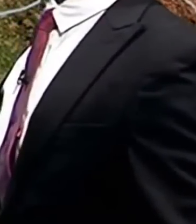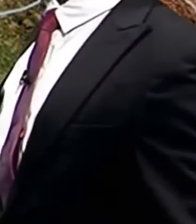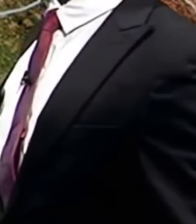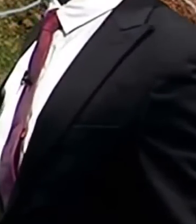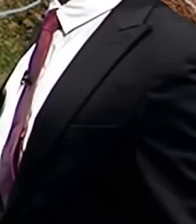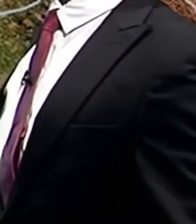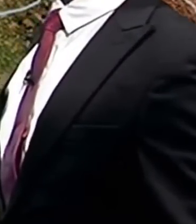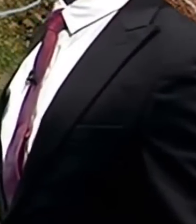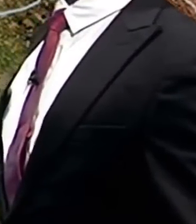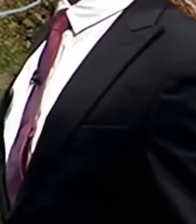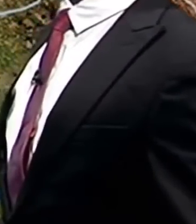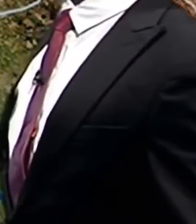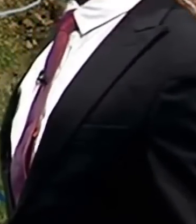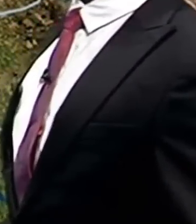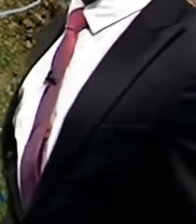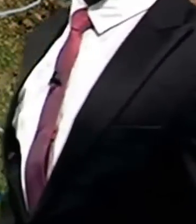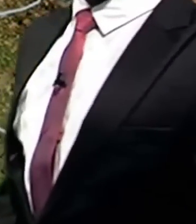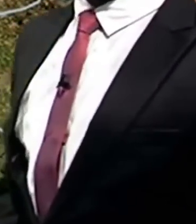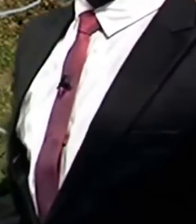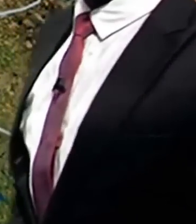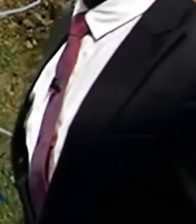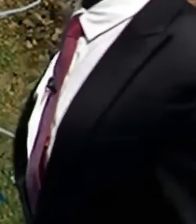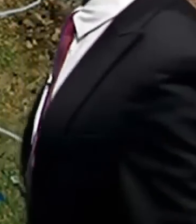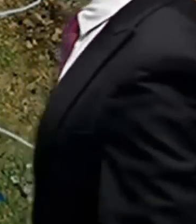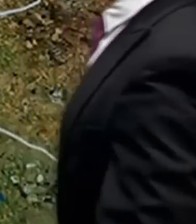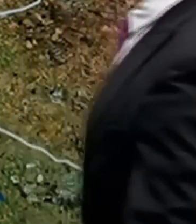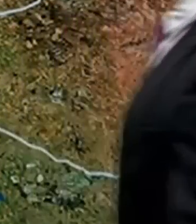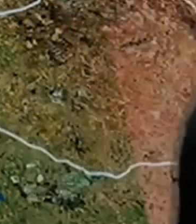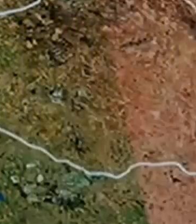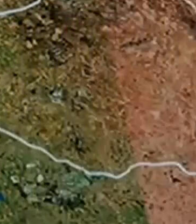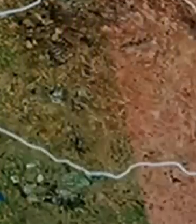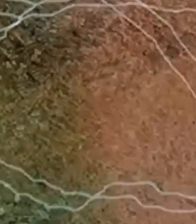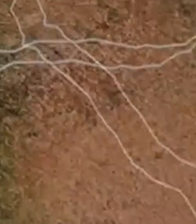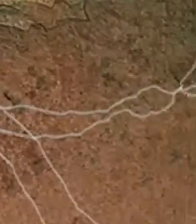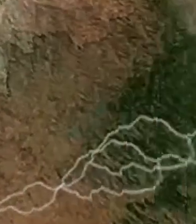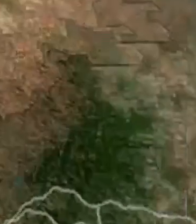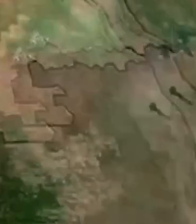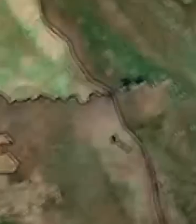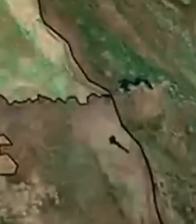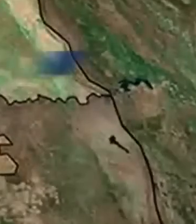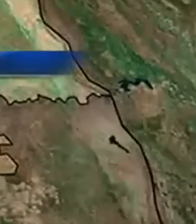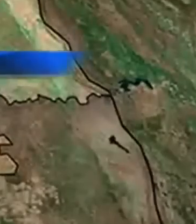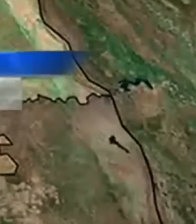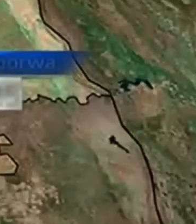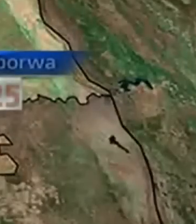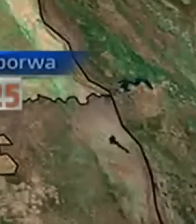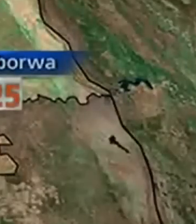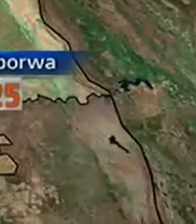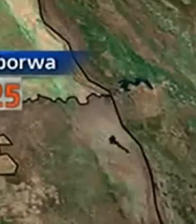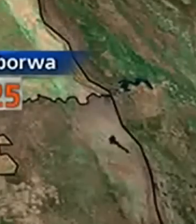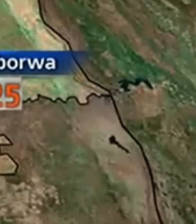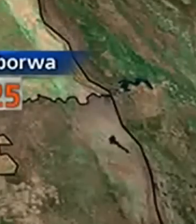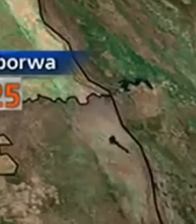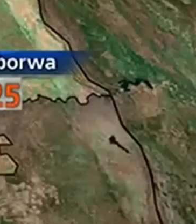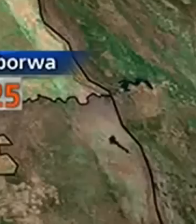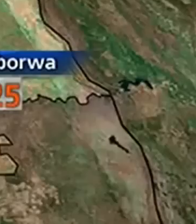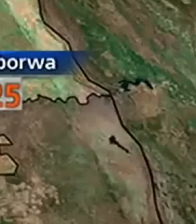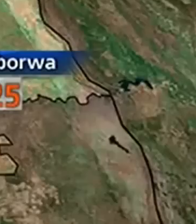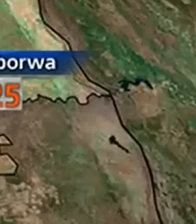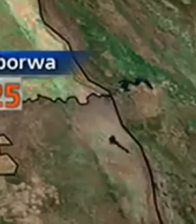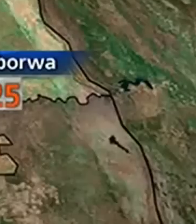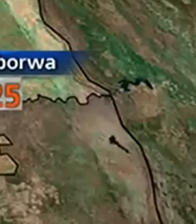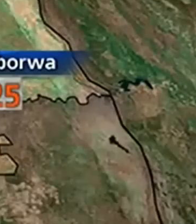tla fola ga magareng ka Johannesburg Pretoria ke tše 22 le gona ka gola province spread go bontšha gore go tla ba go fodile ga magareng ka province ya Limpopo province go bontšha go